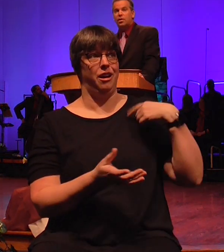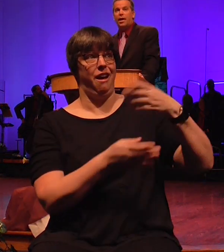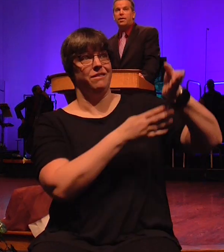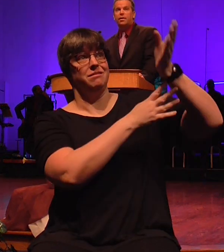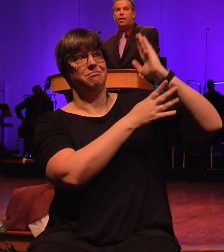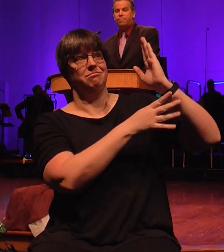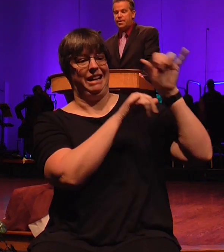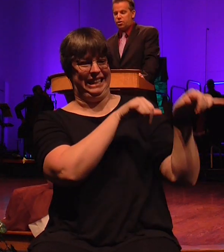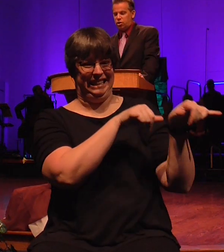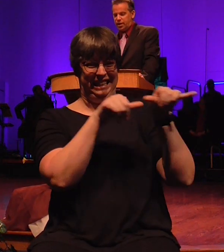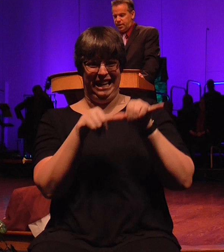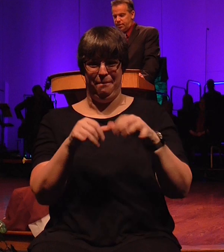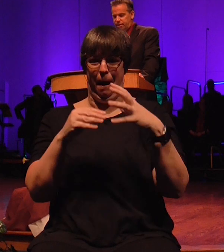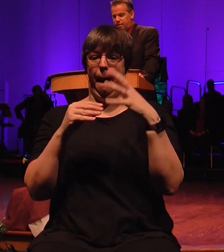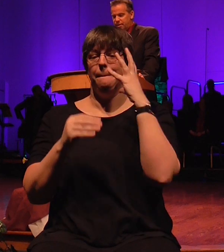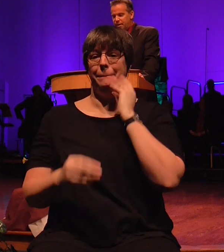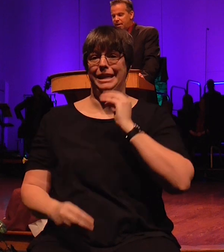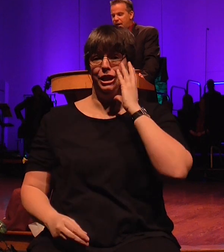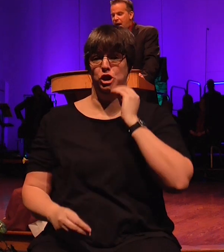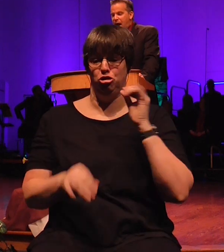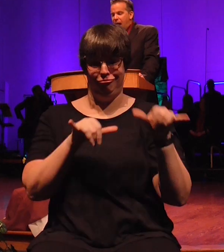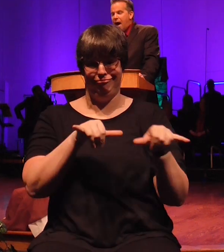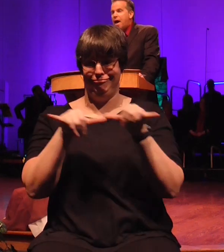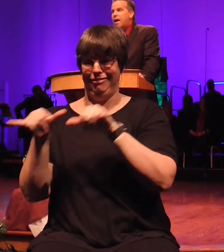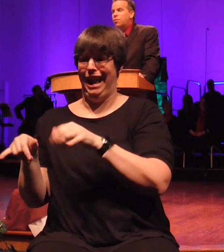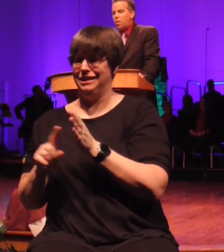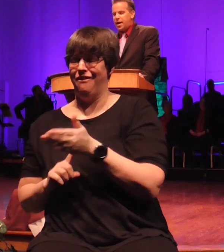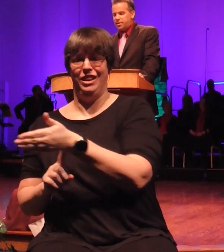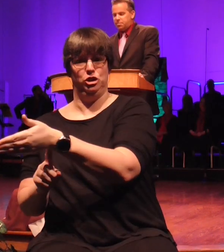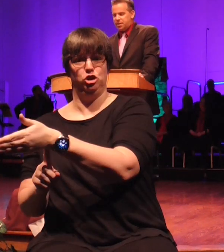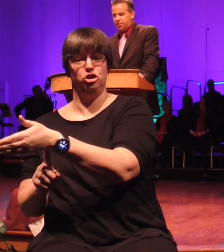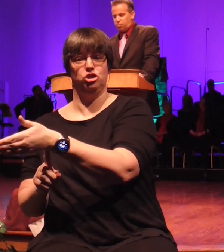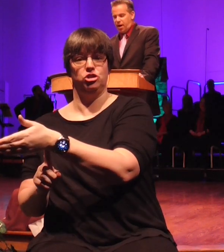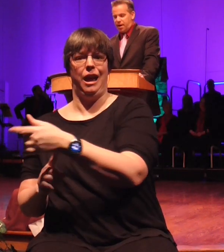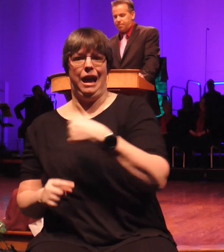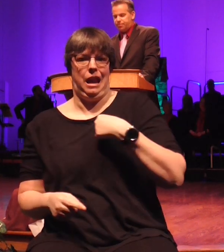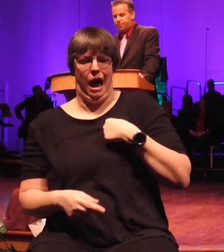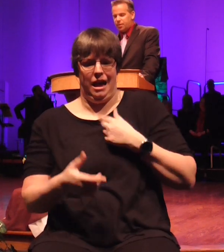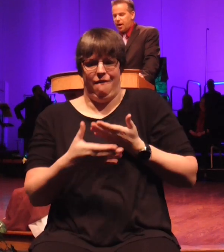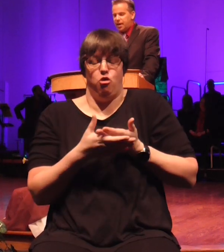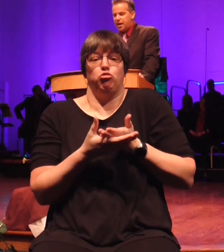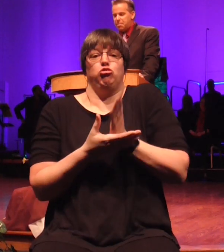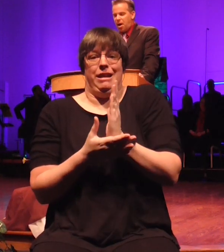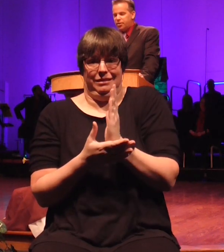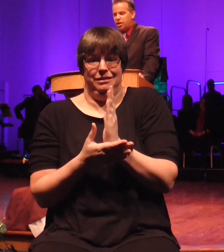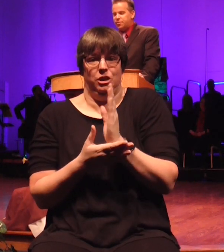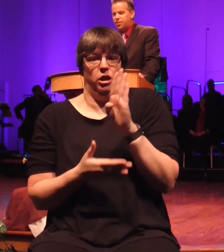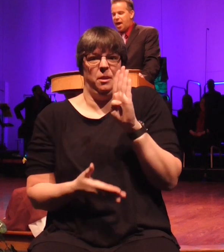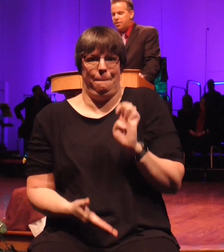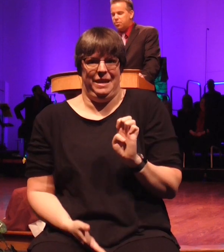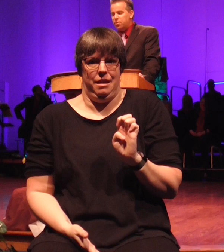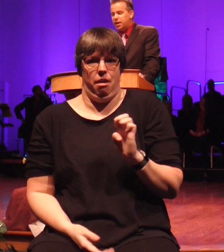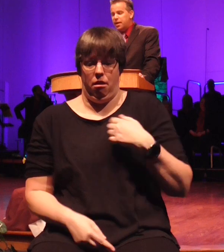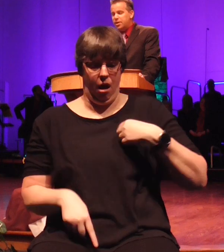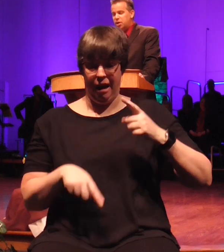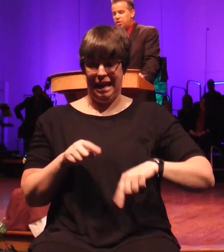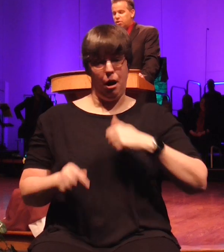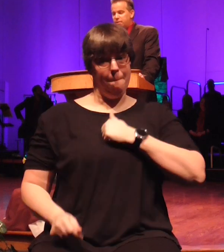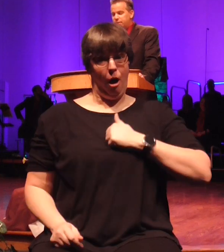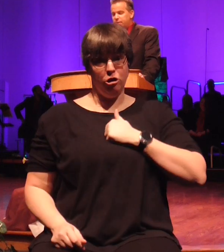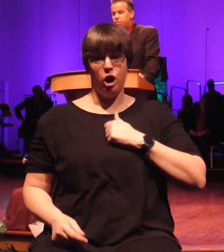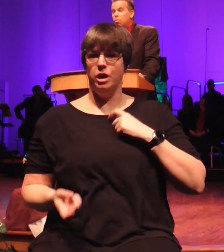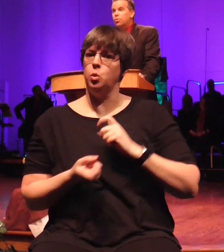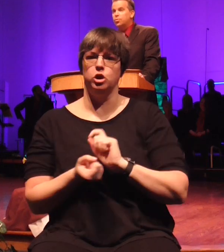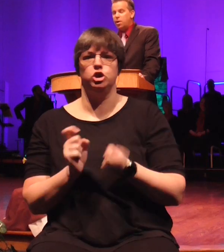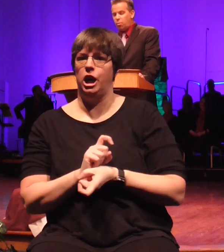is, just like a fish is. I have a right to be this way. I can't apologize for that, nor can